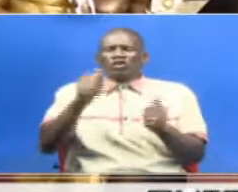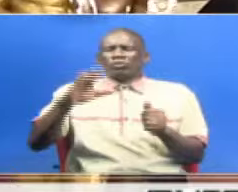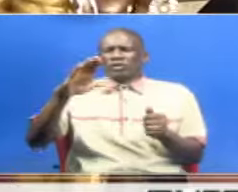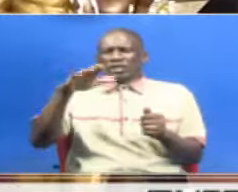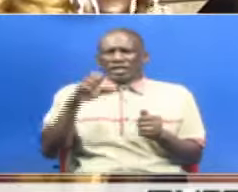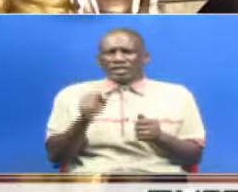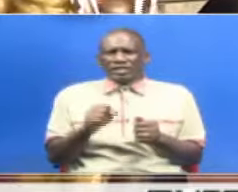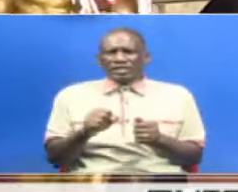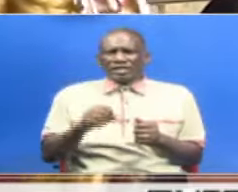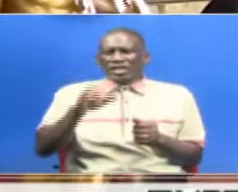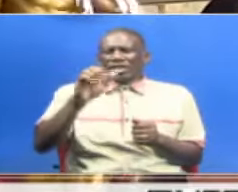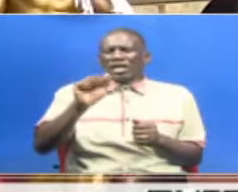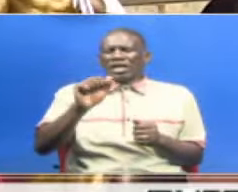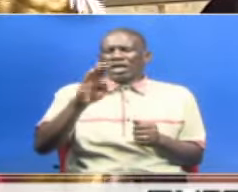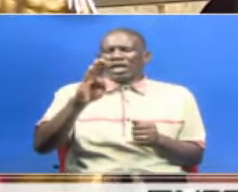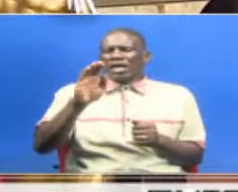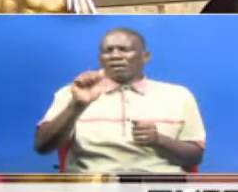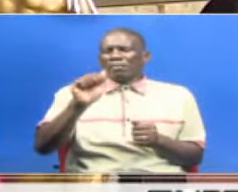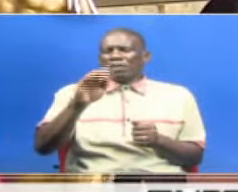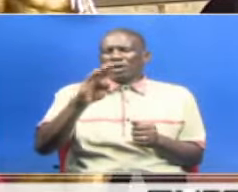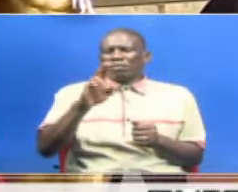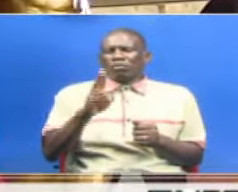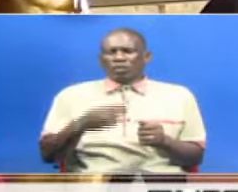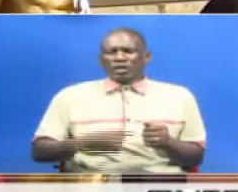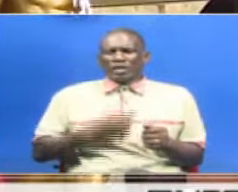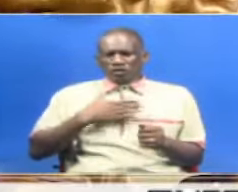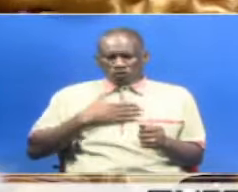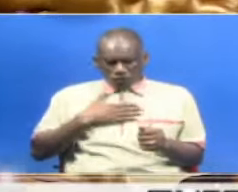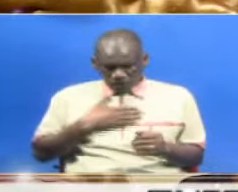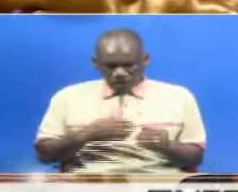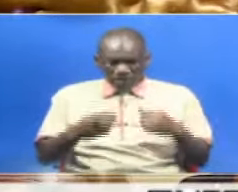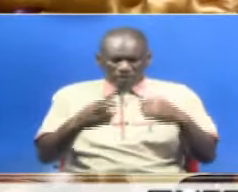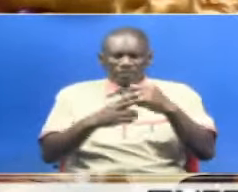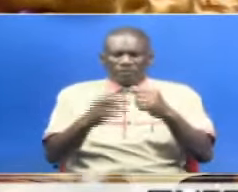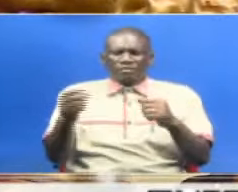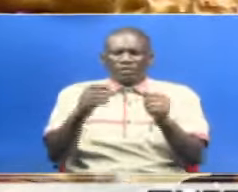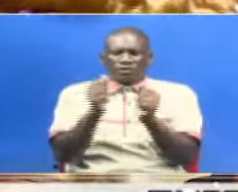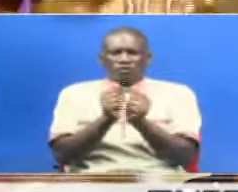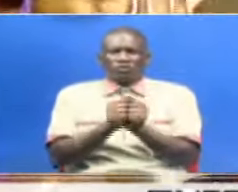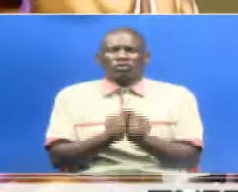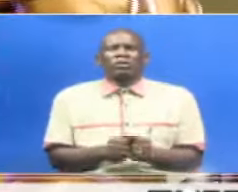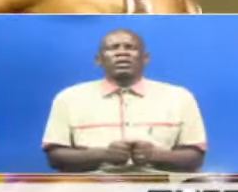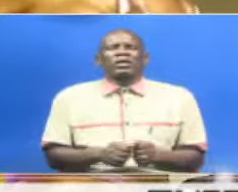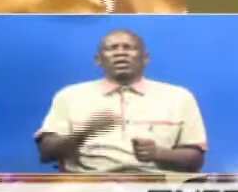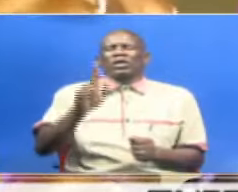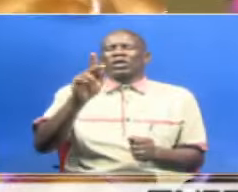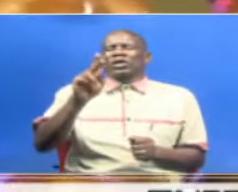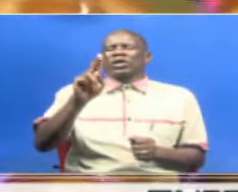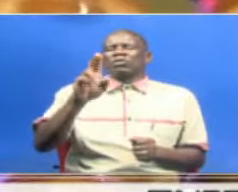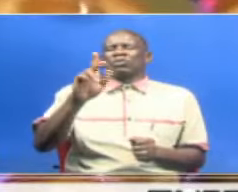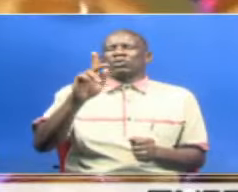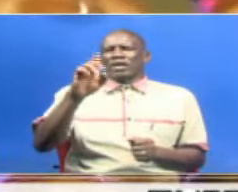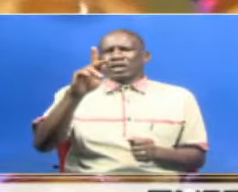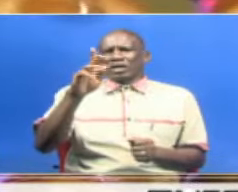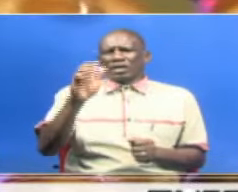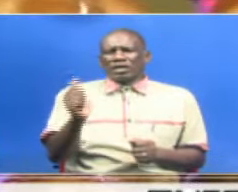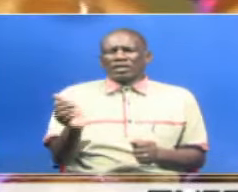chief guest when the event takes place on the 7th of October. Okay, first shot. Gabriel Kodaka, NTV.